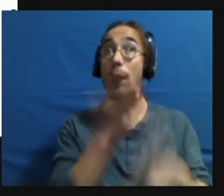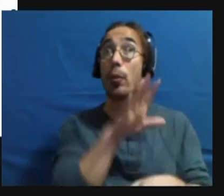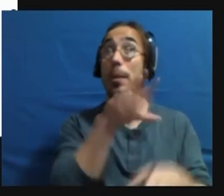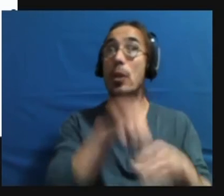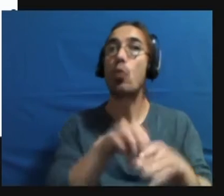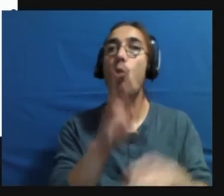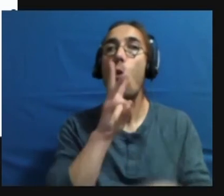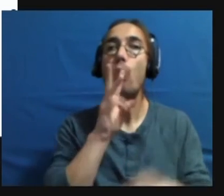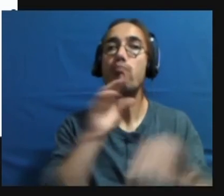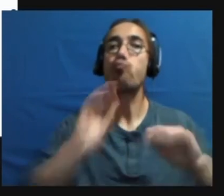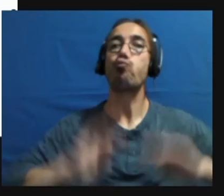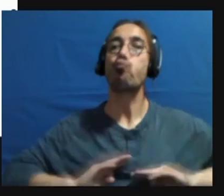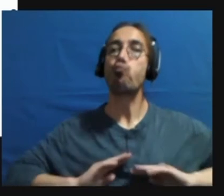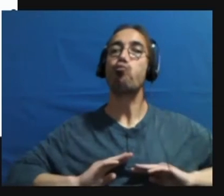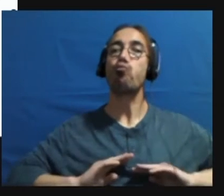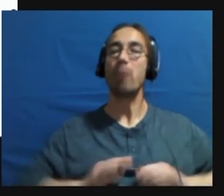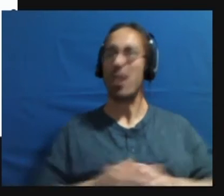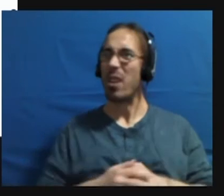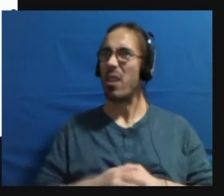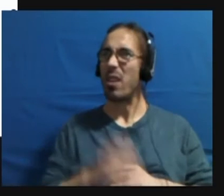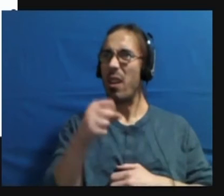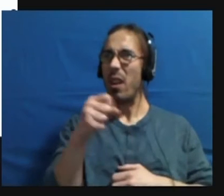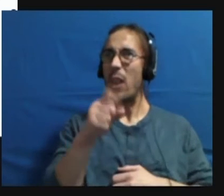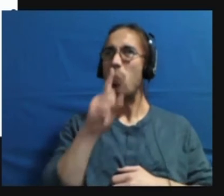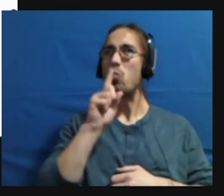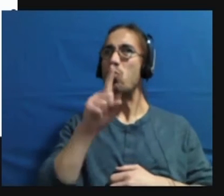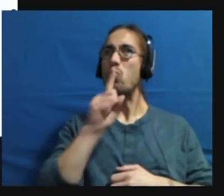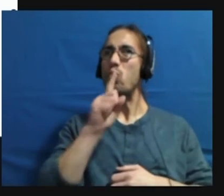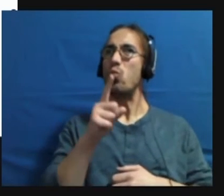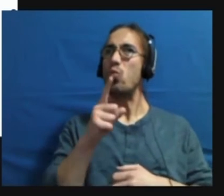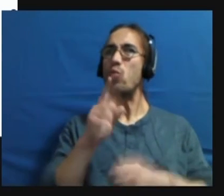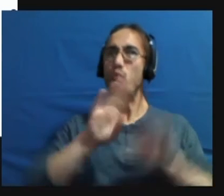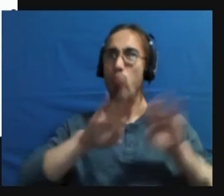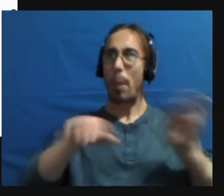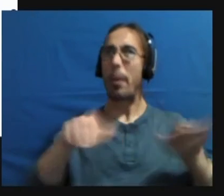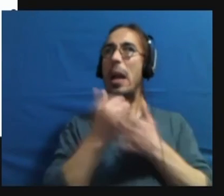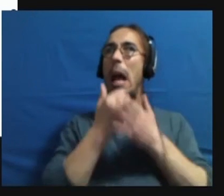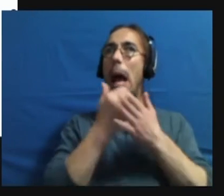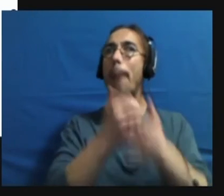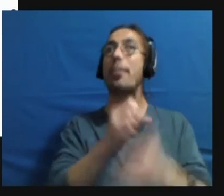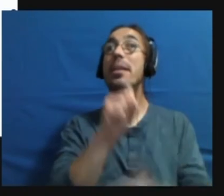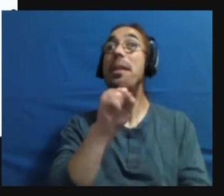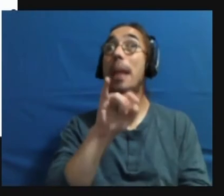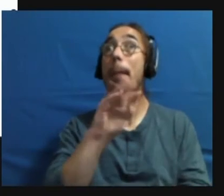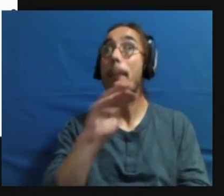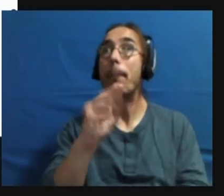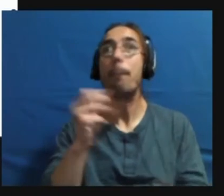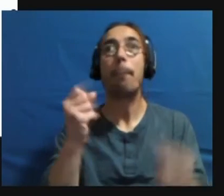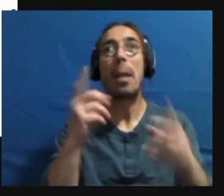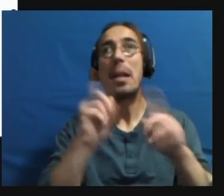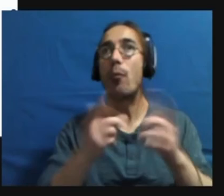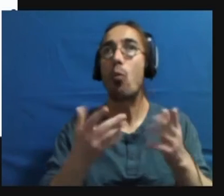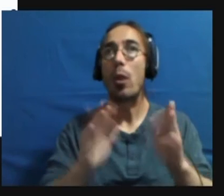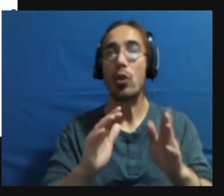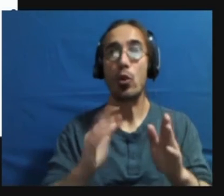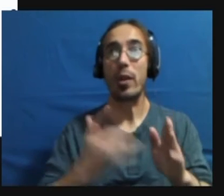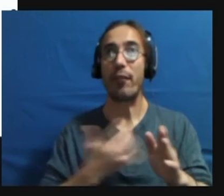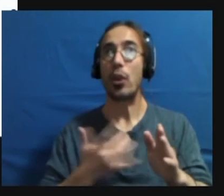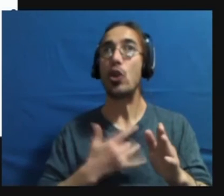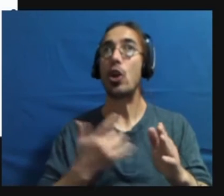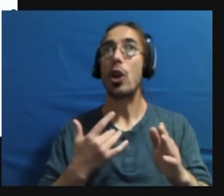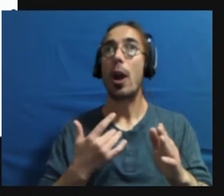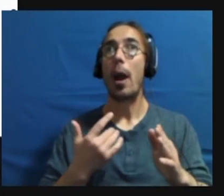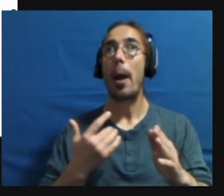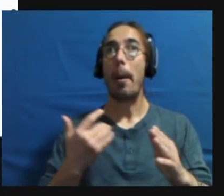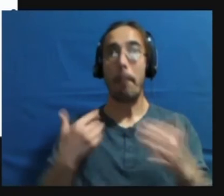beautiful. Yeah, definitely swimming can be a stem in so many ways. Our bodies are moving, our sense of